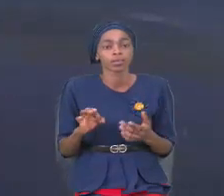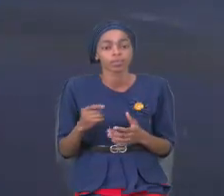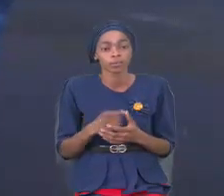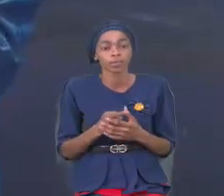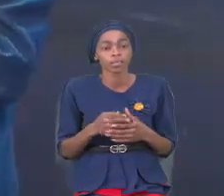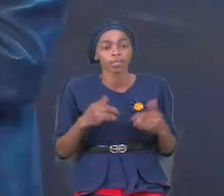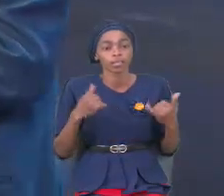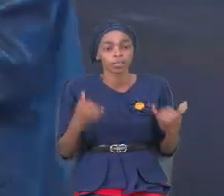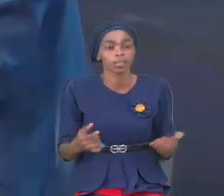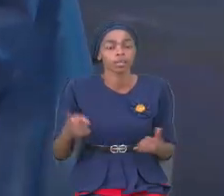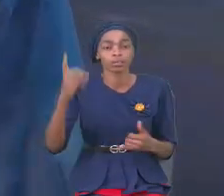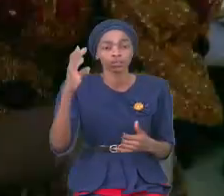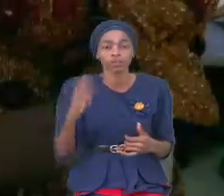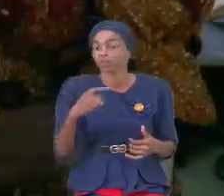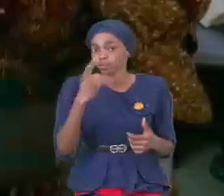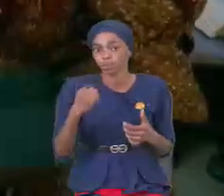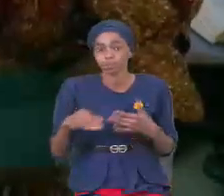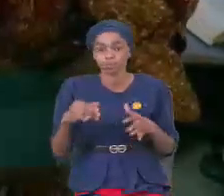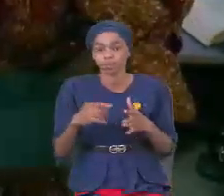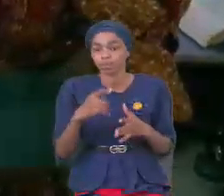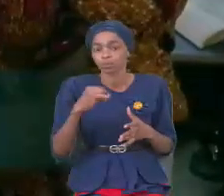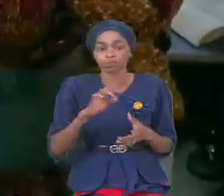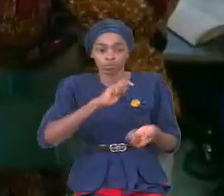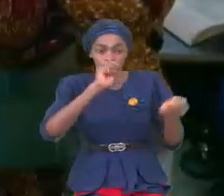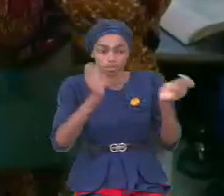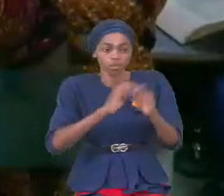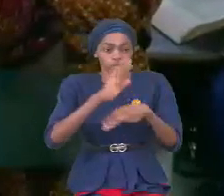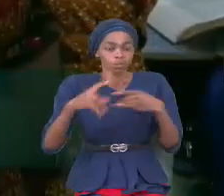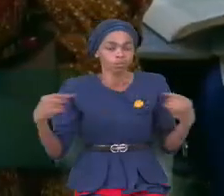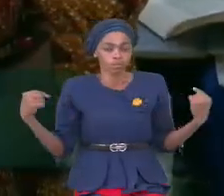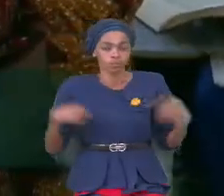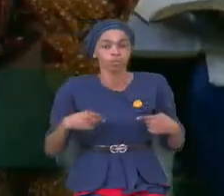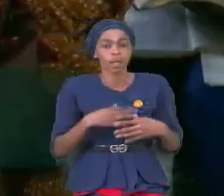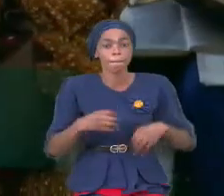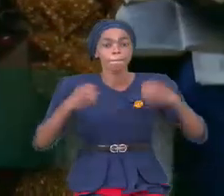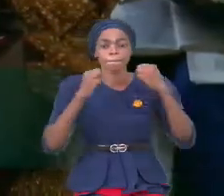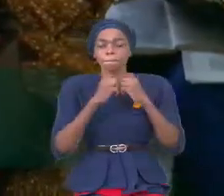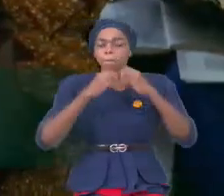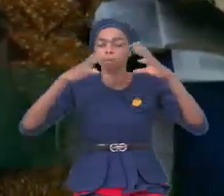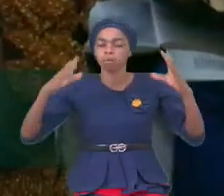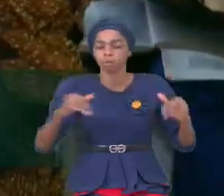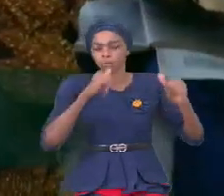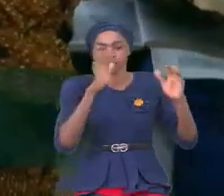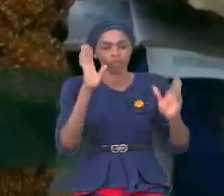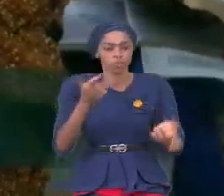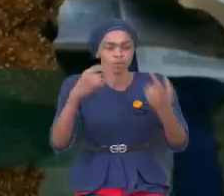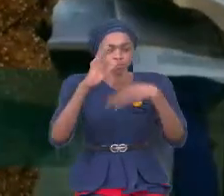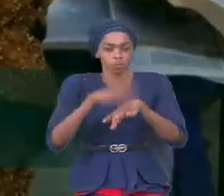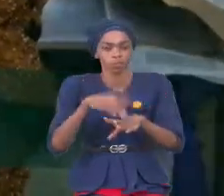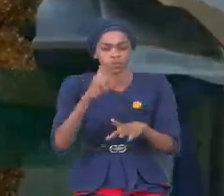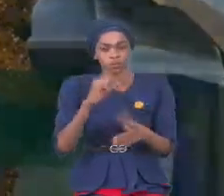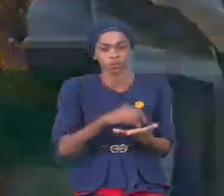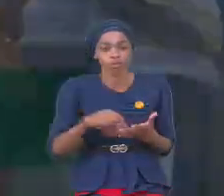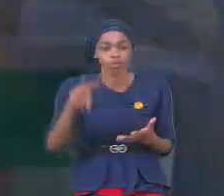of blessing will now come upon you. Look at verse 2 there. In verse 2 it says, after 2 days, he'll revive